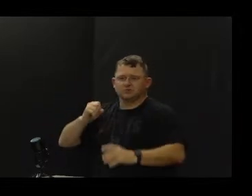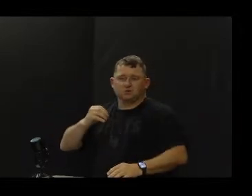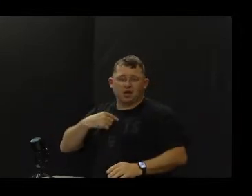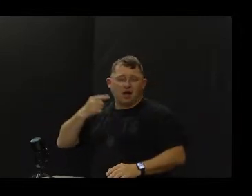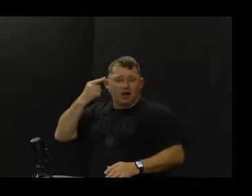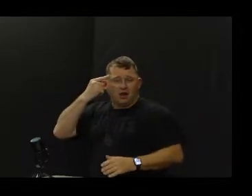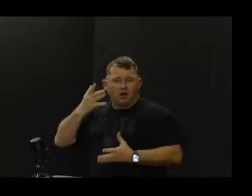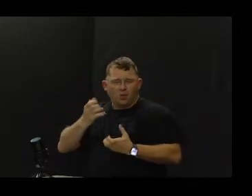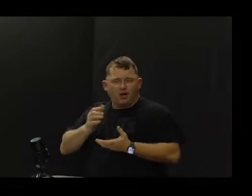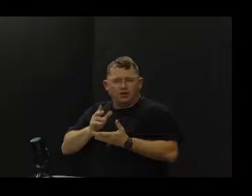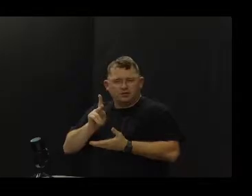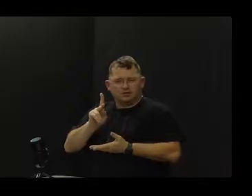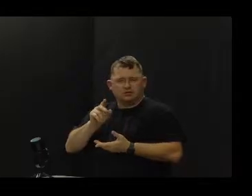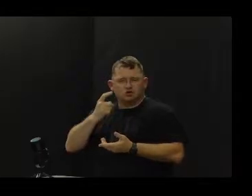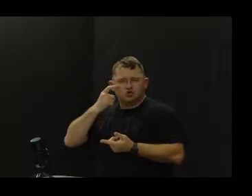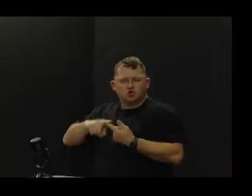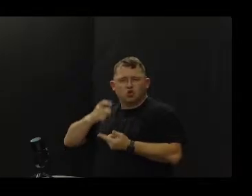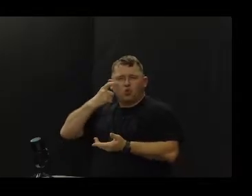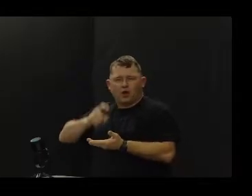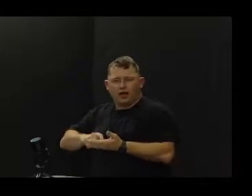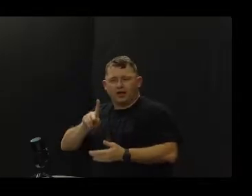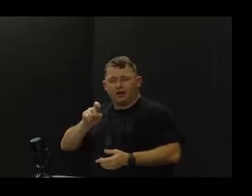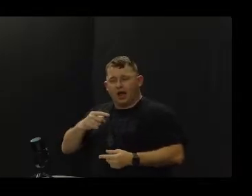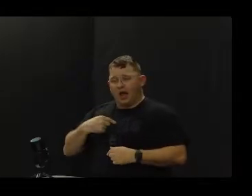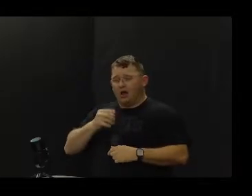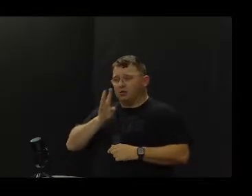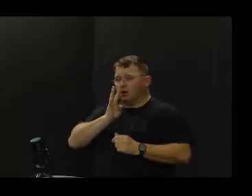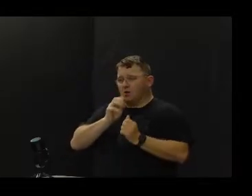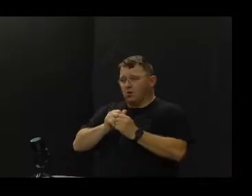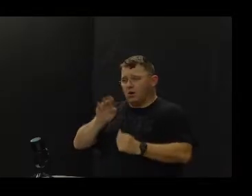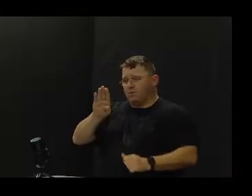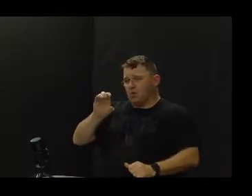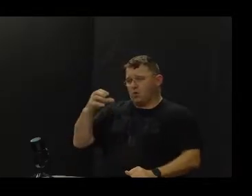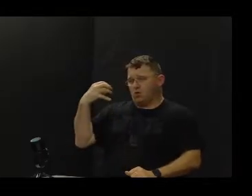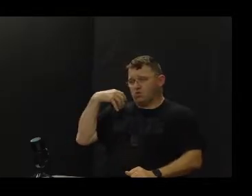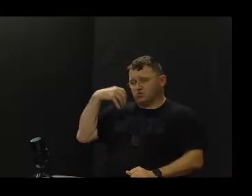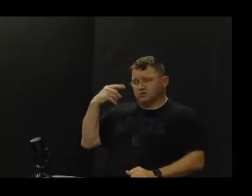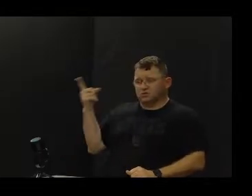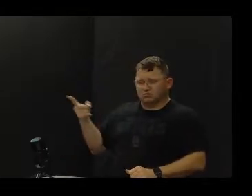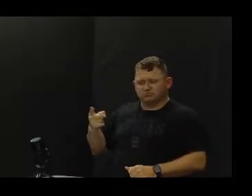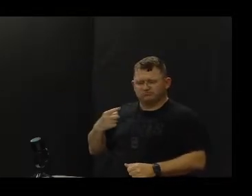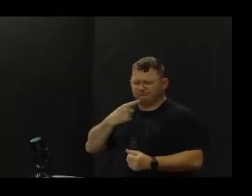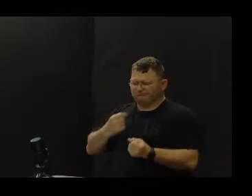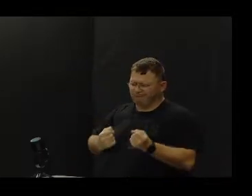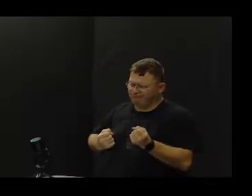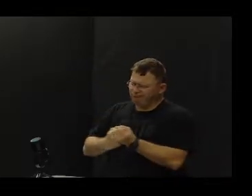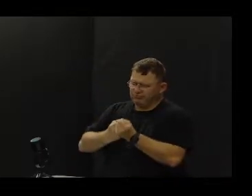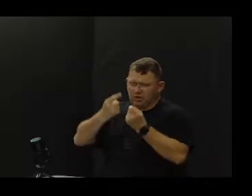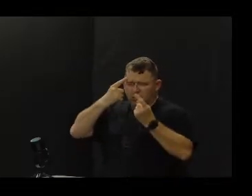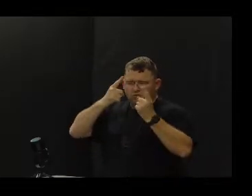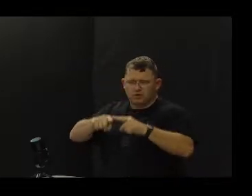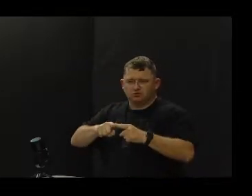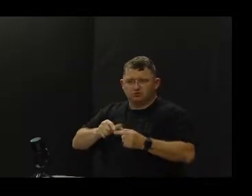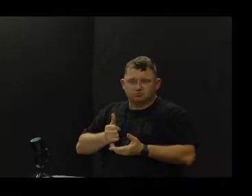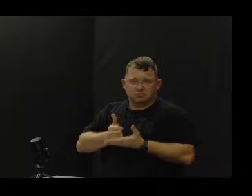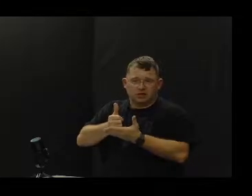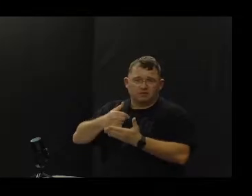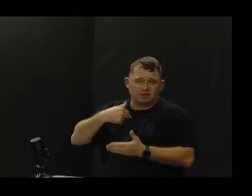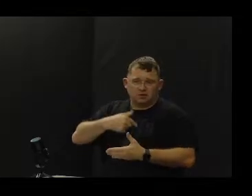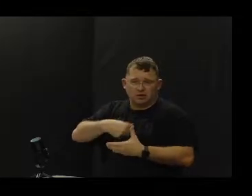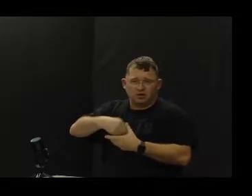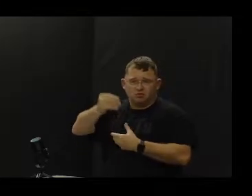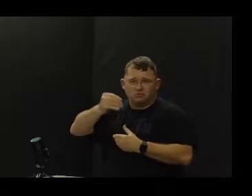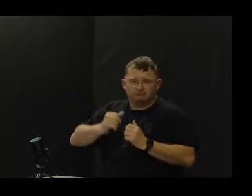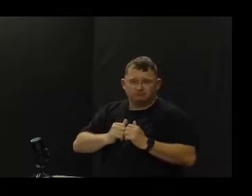at the University of Michigan for a culminating event. It'd be really cool to have somebody to be recognized over there. I talked to the Bull County coach,